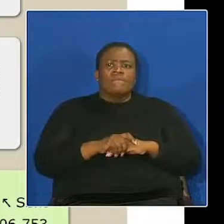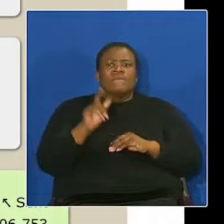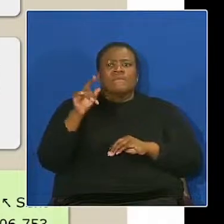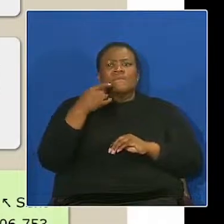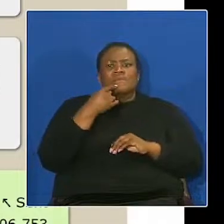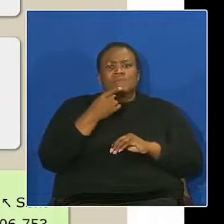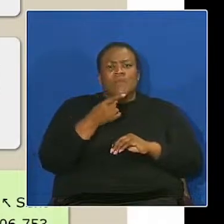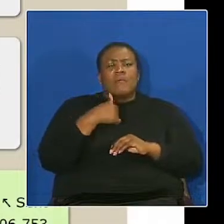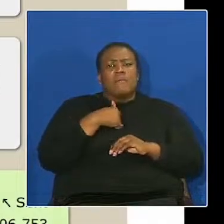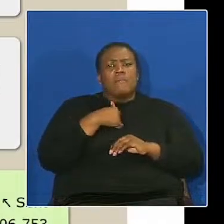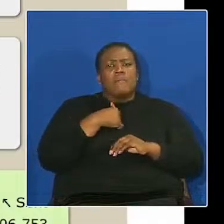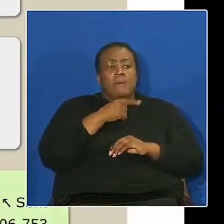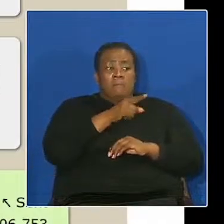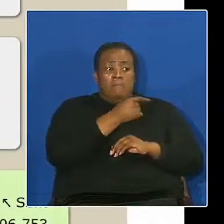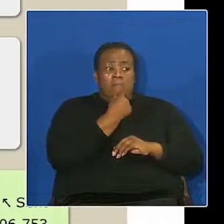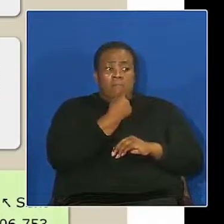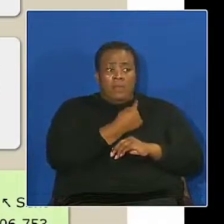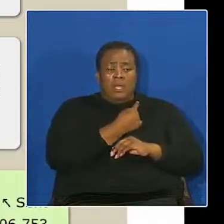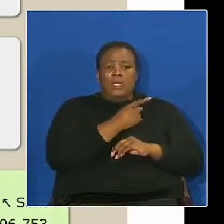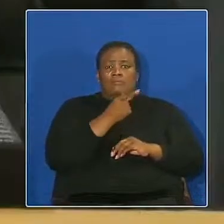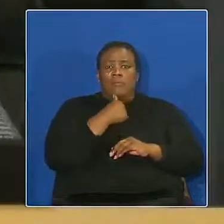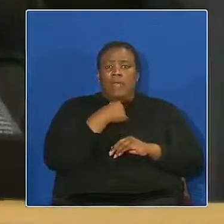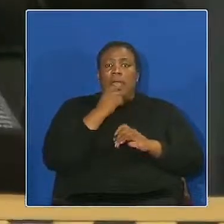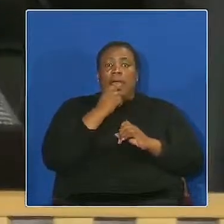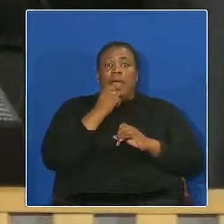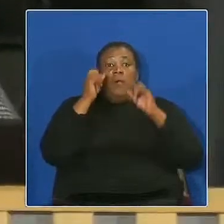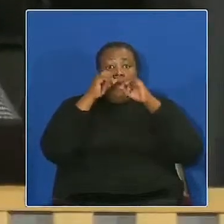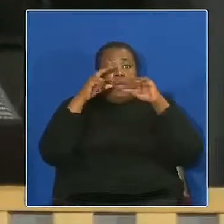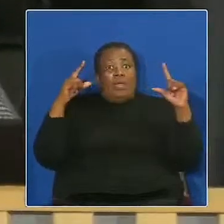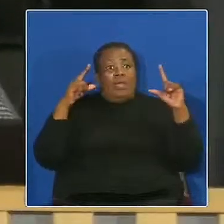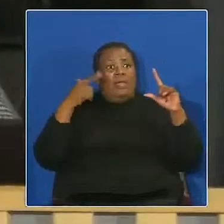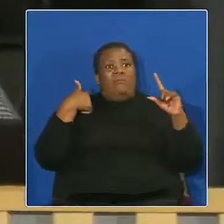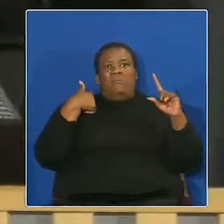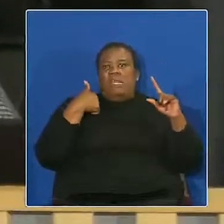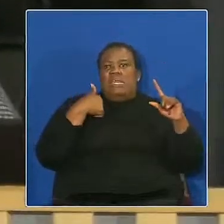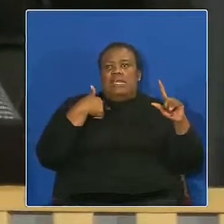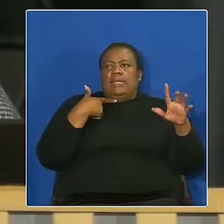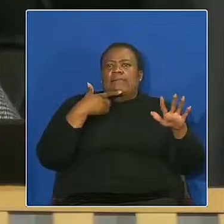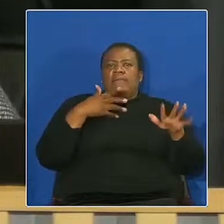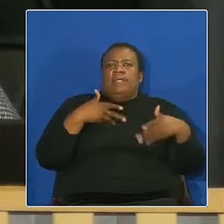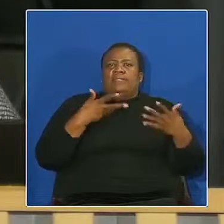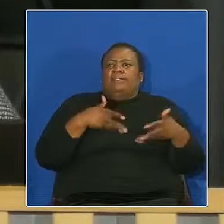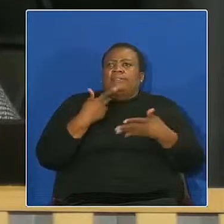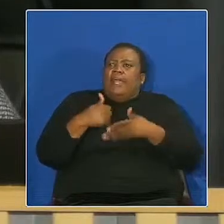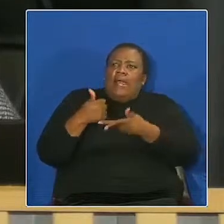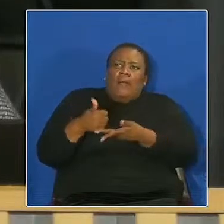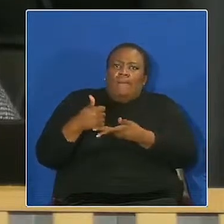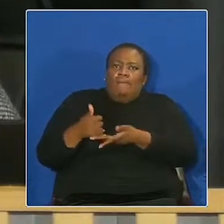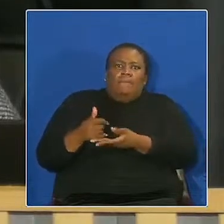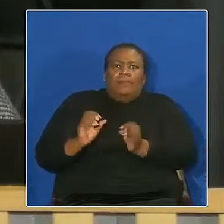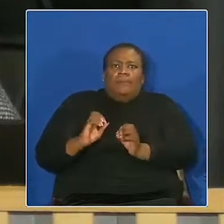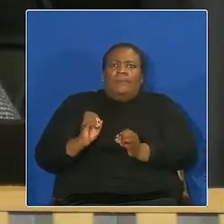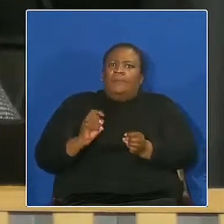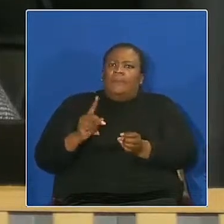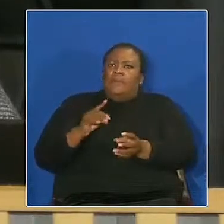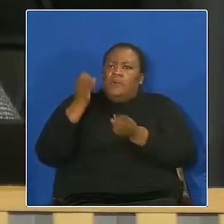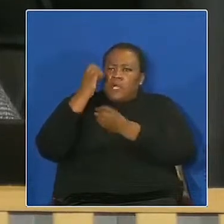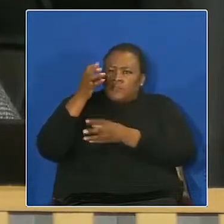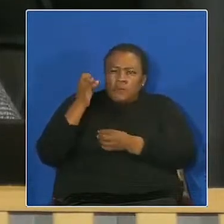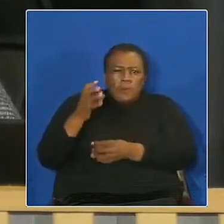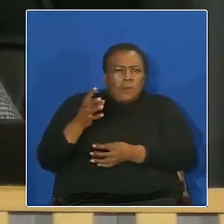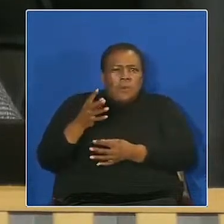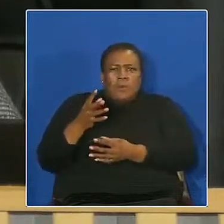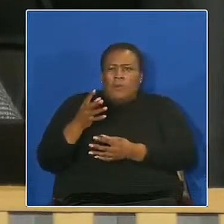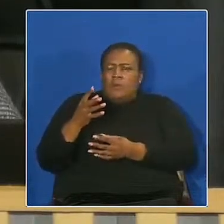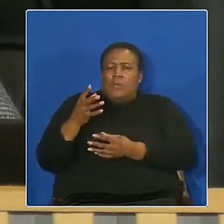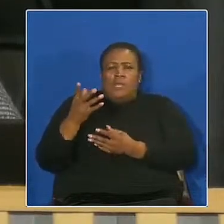been instrumental so far? And what are you saying we should make of it,